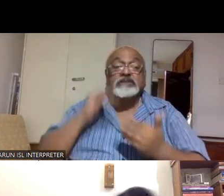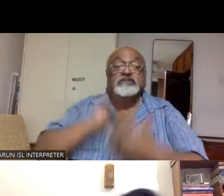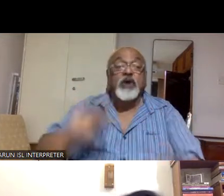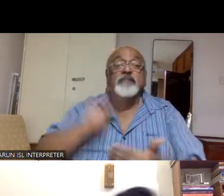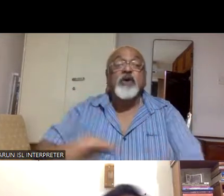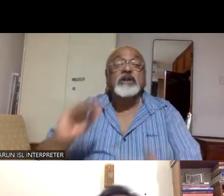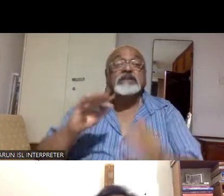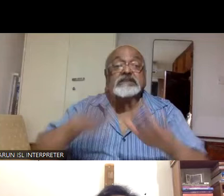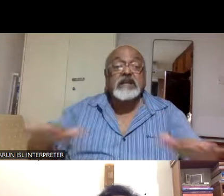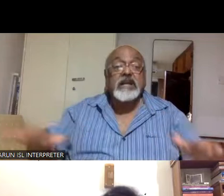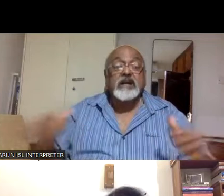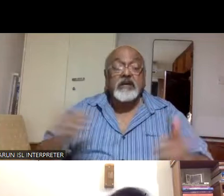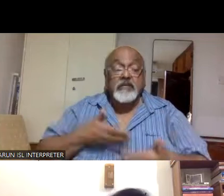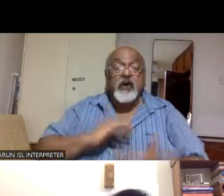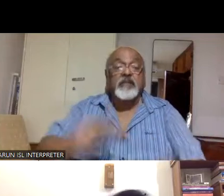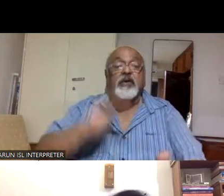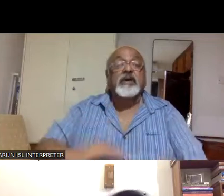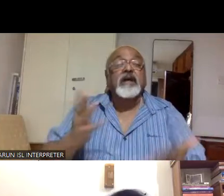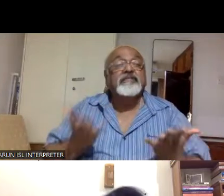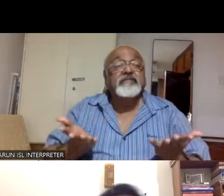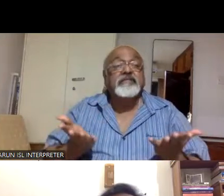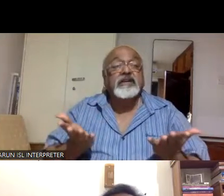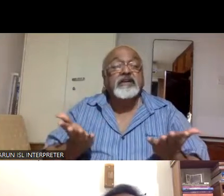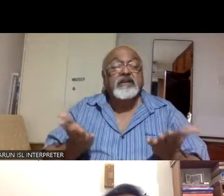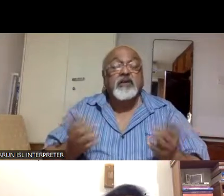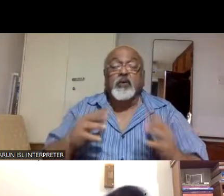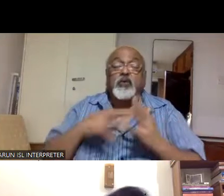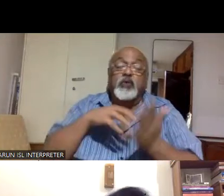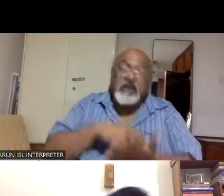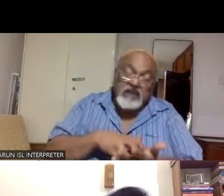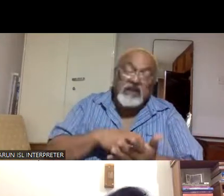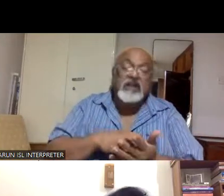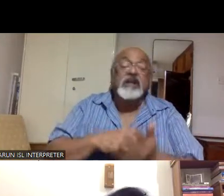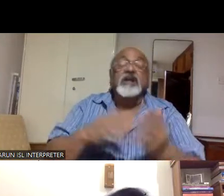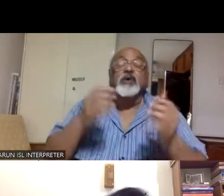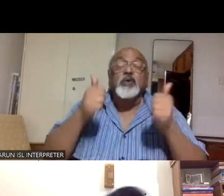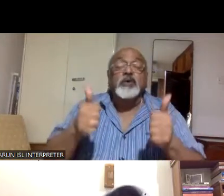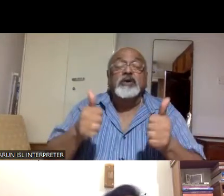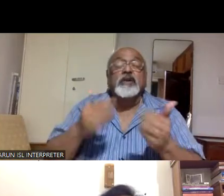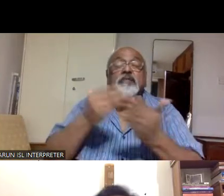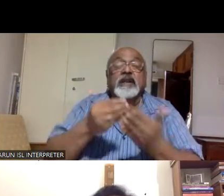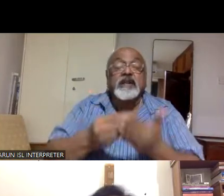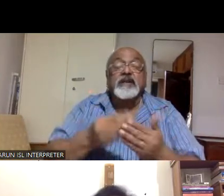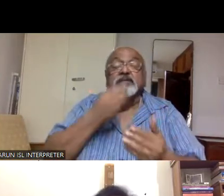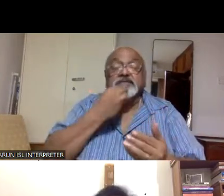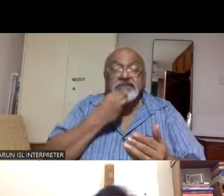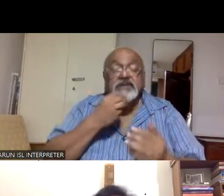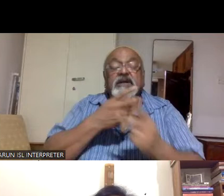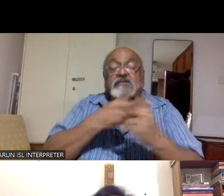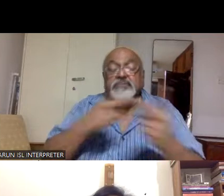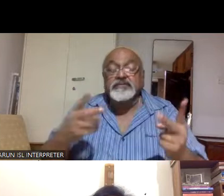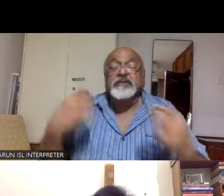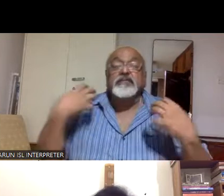had to give birth to children as they were already weak. They were not getting a fair share of food. So they had